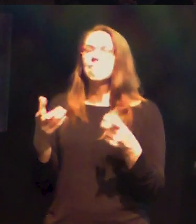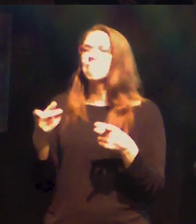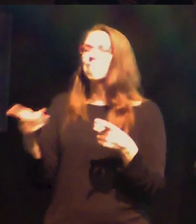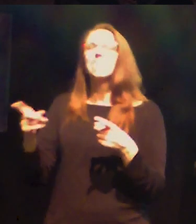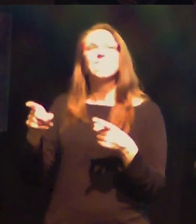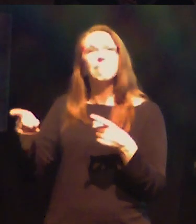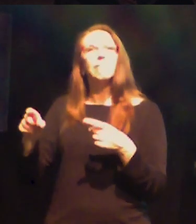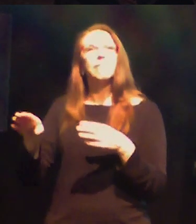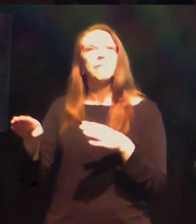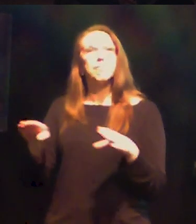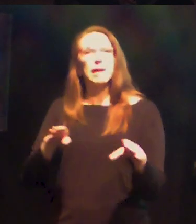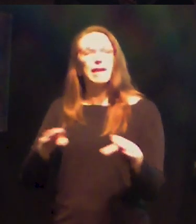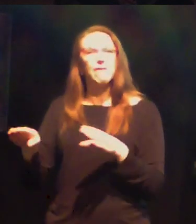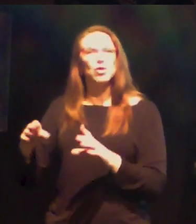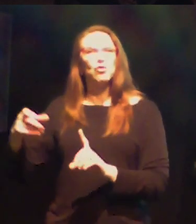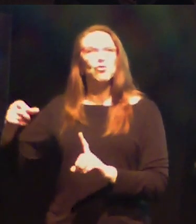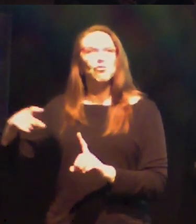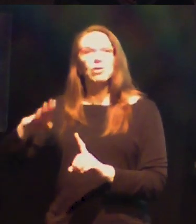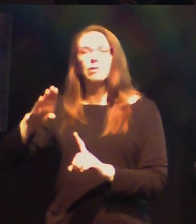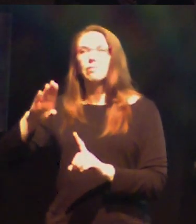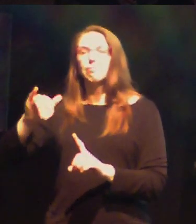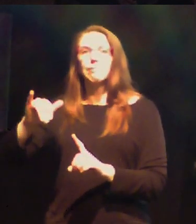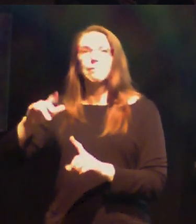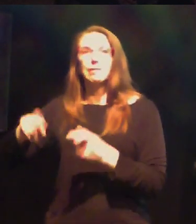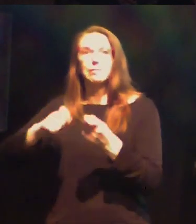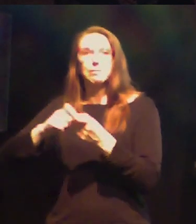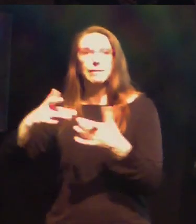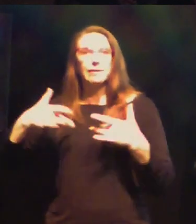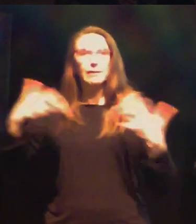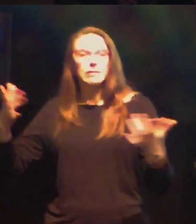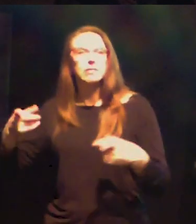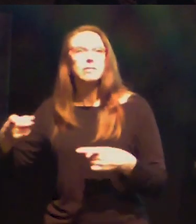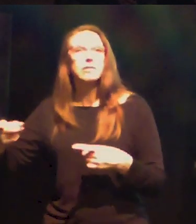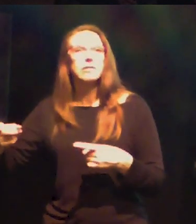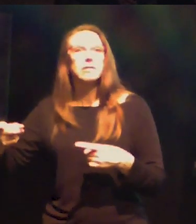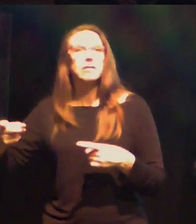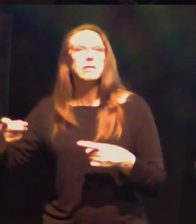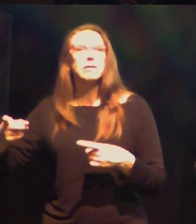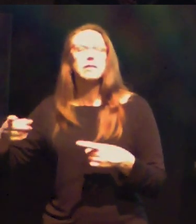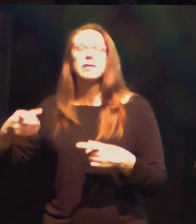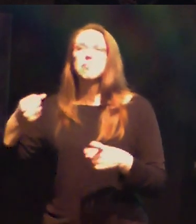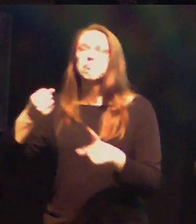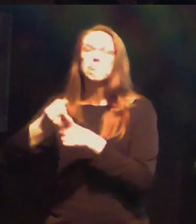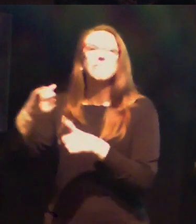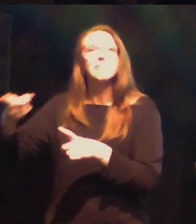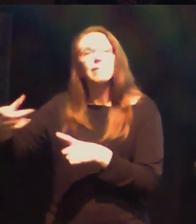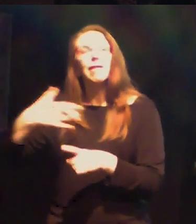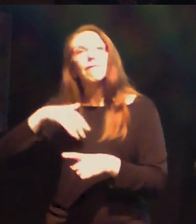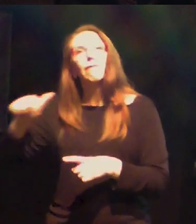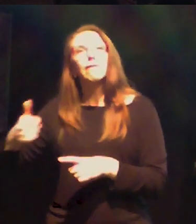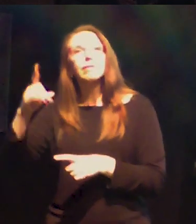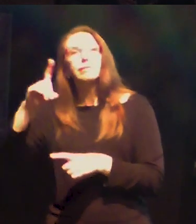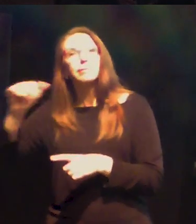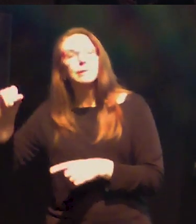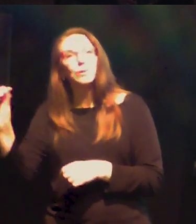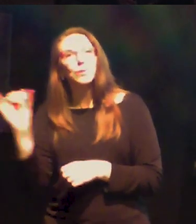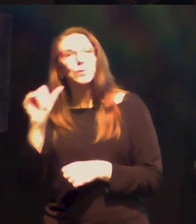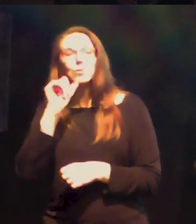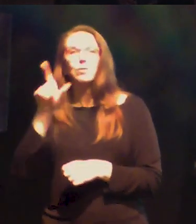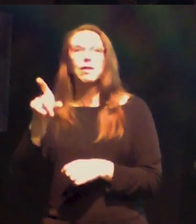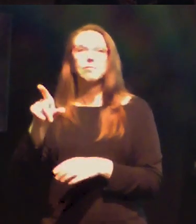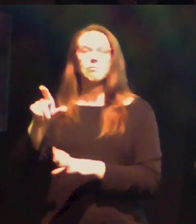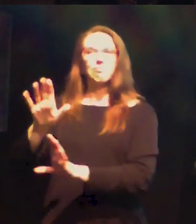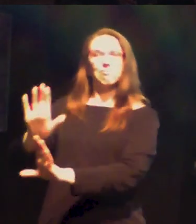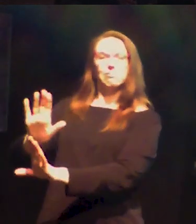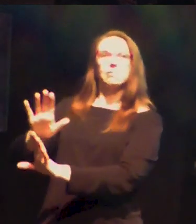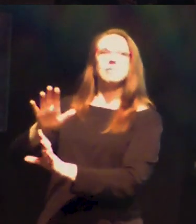behavior that is triggered by certain events, and that also is compacted by autism, also you just